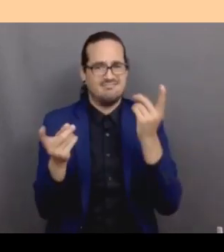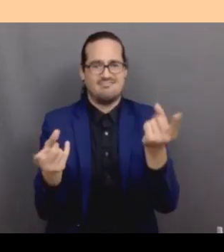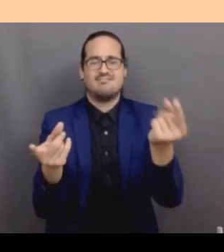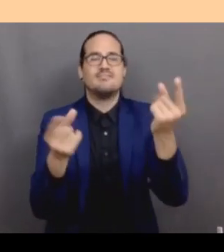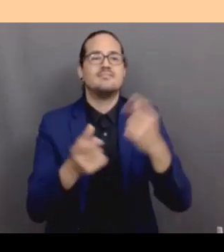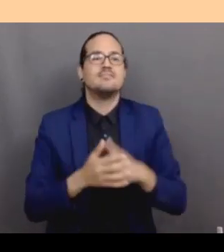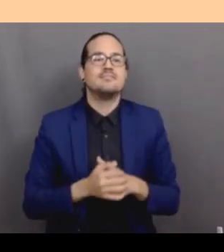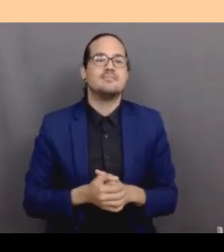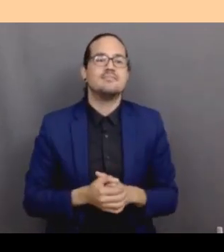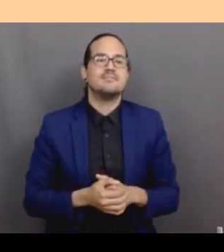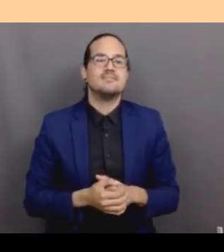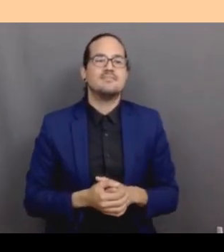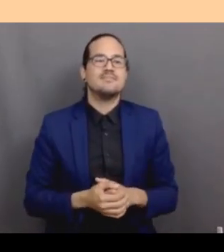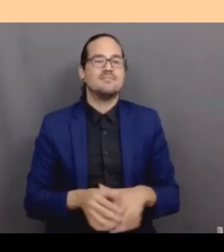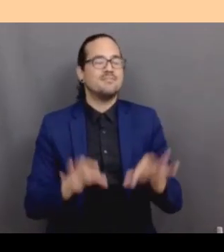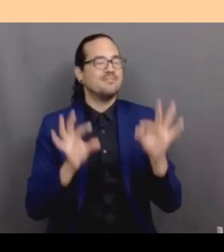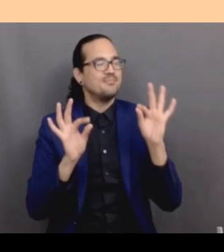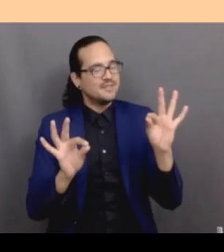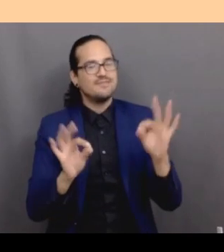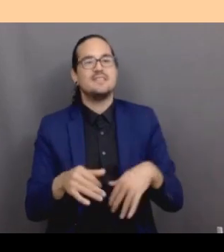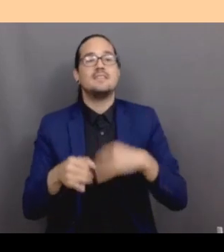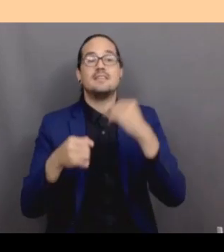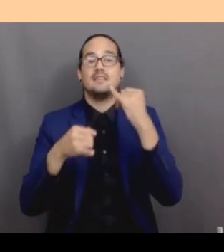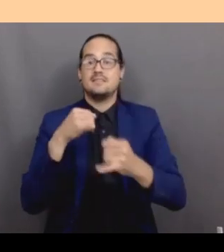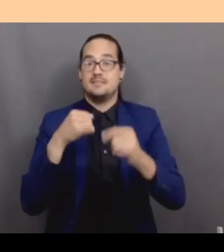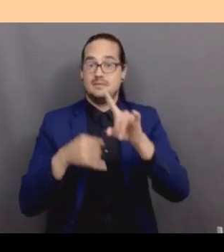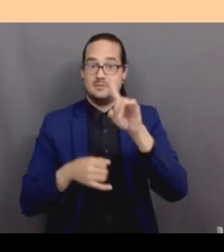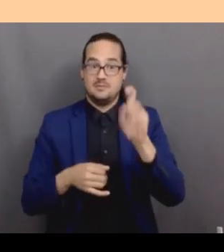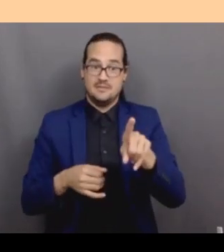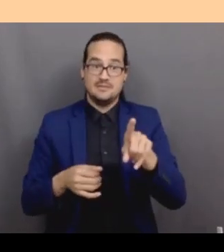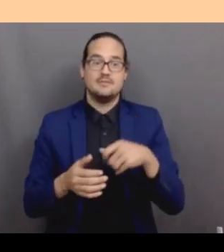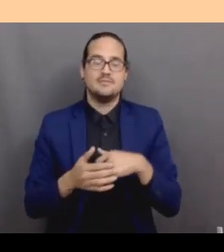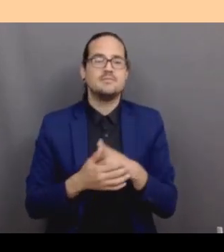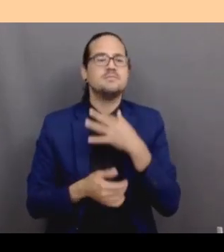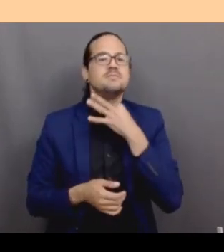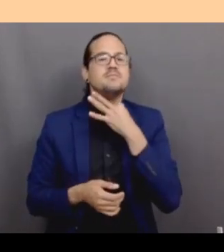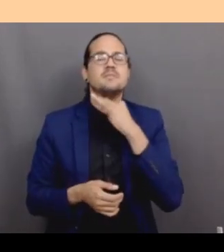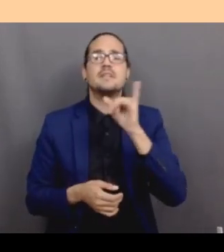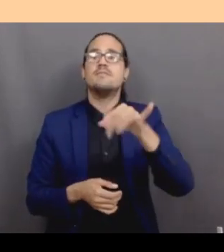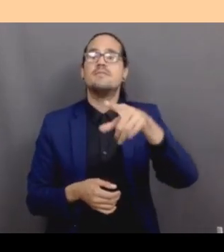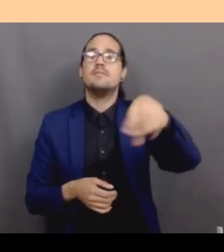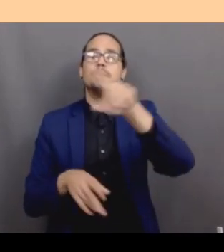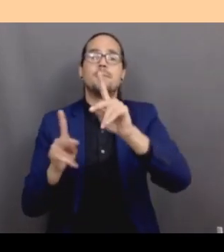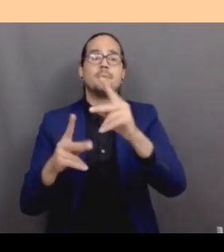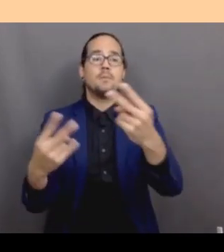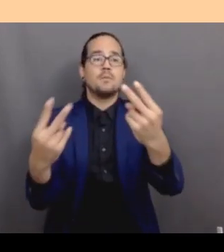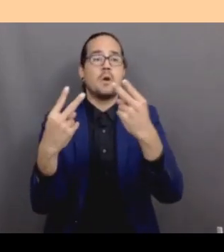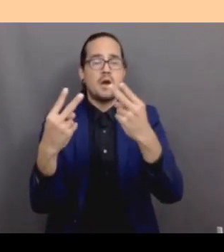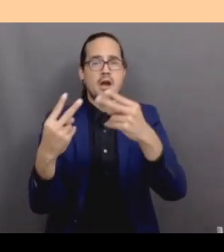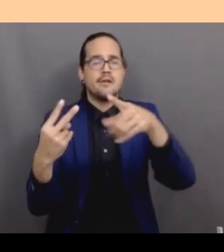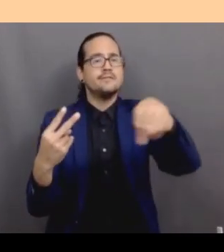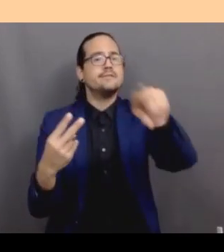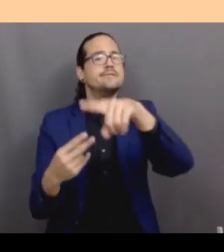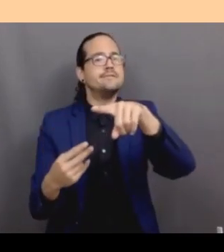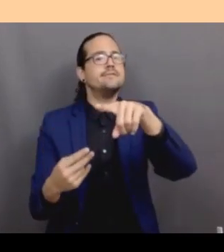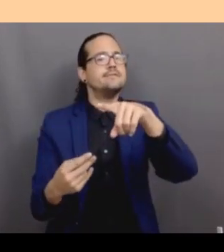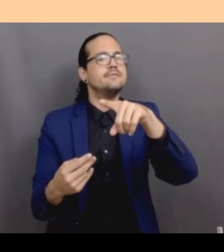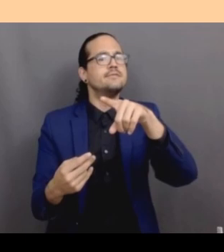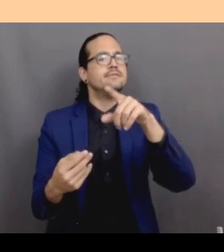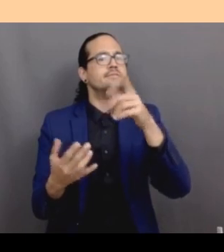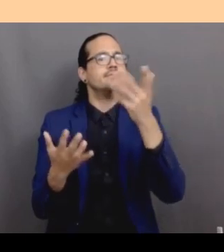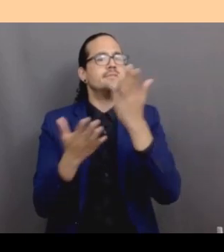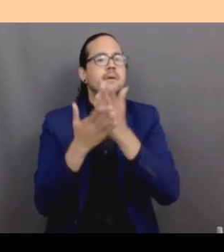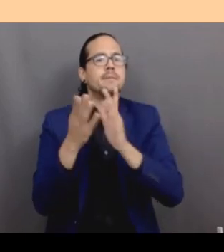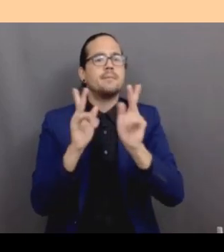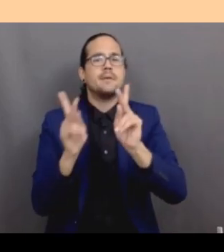halls. If there is someone watching that fits one of those vulnerable communities that you've defined out